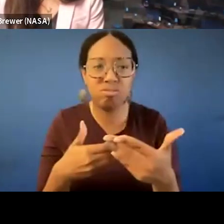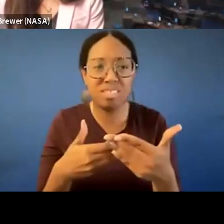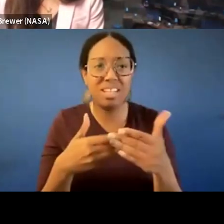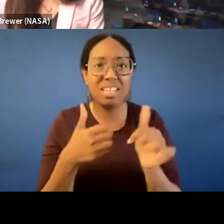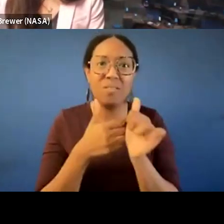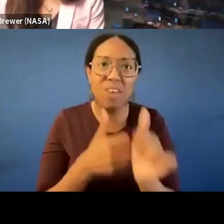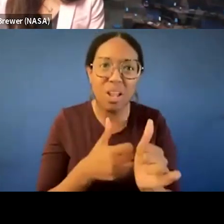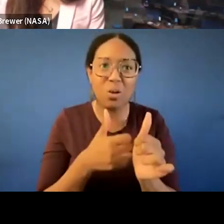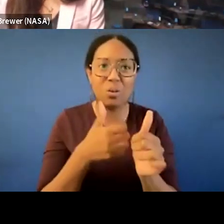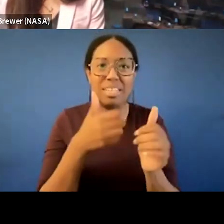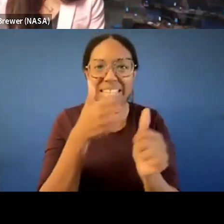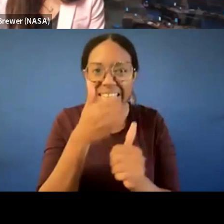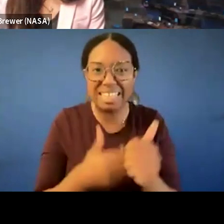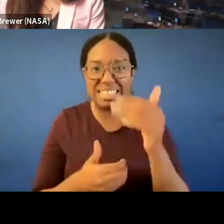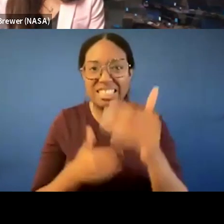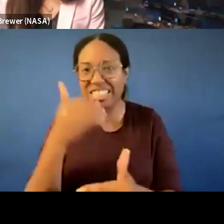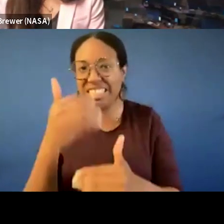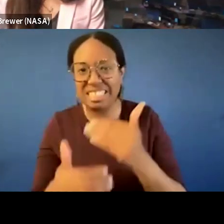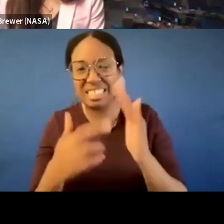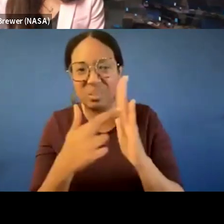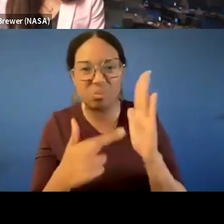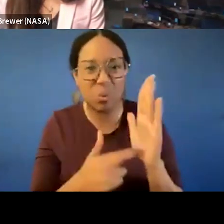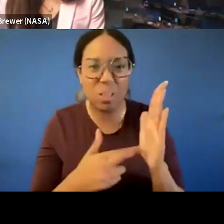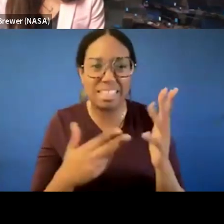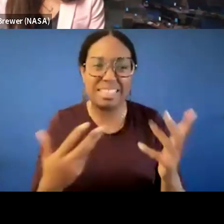but you just have to sort of go through that process, that could be a little